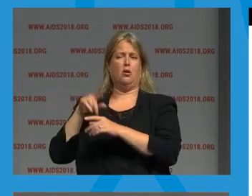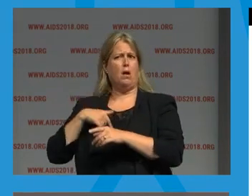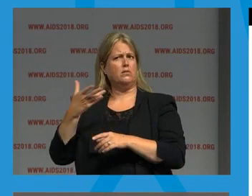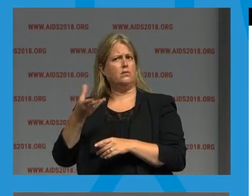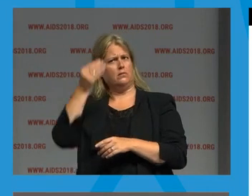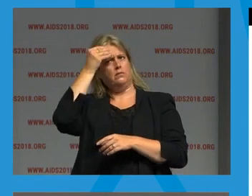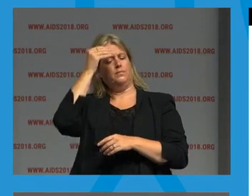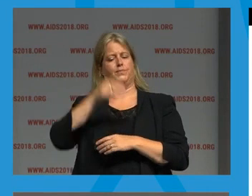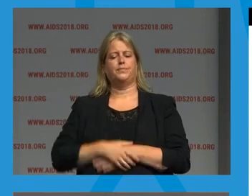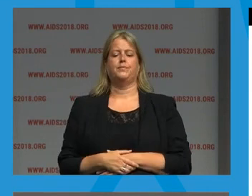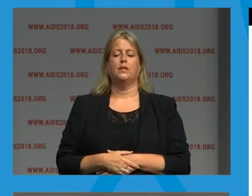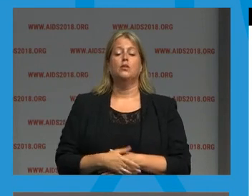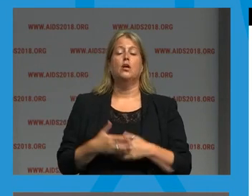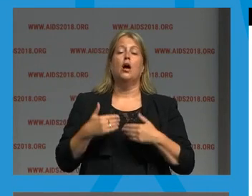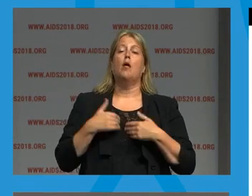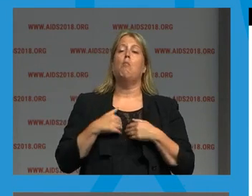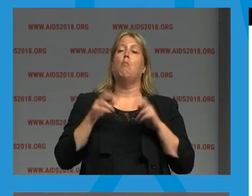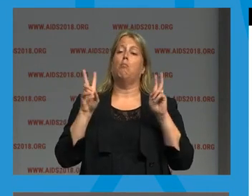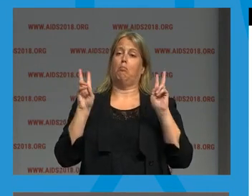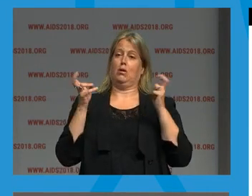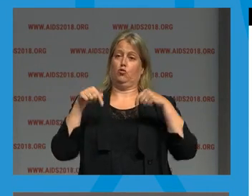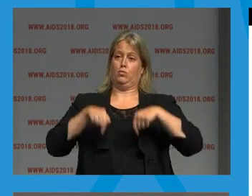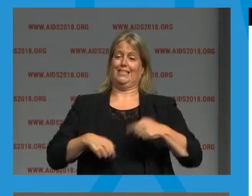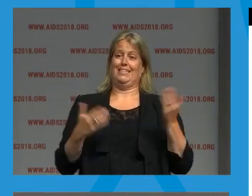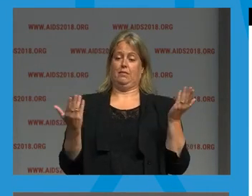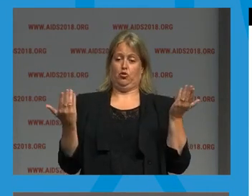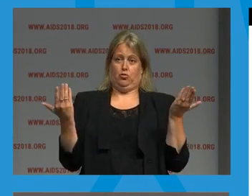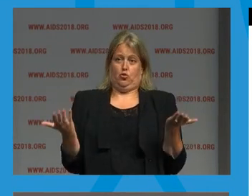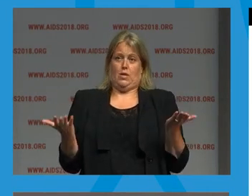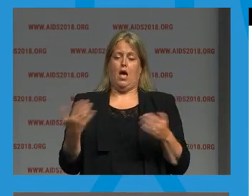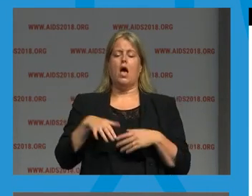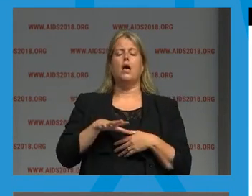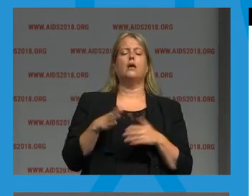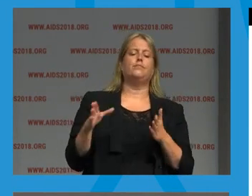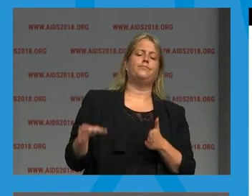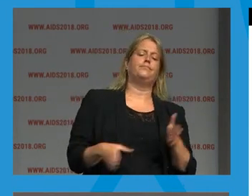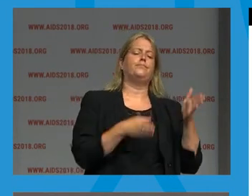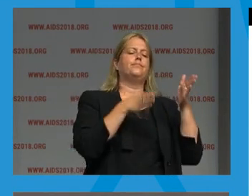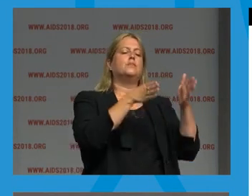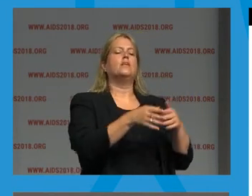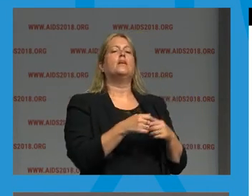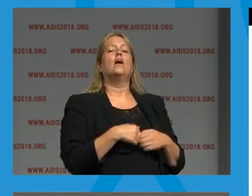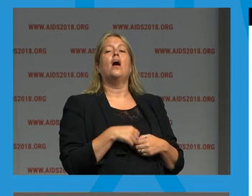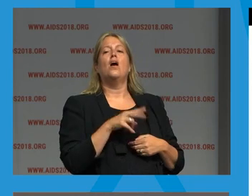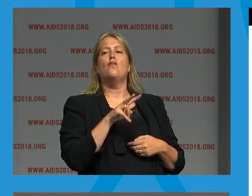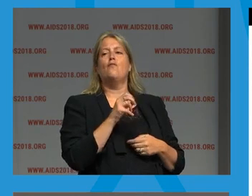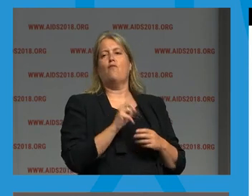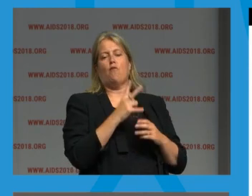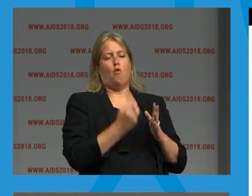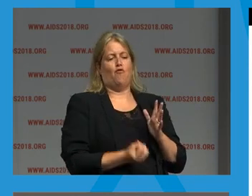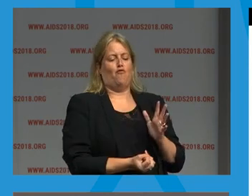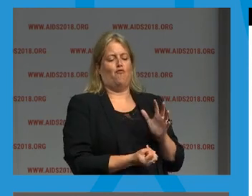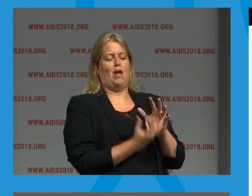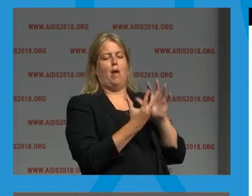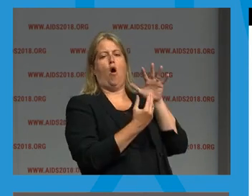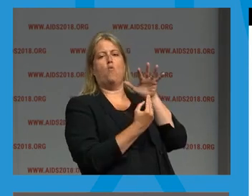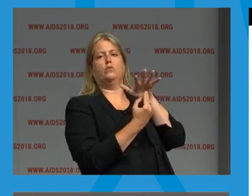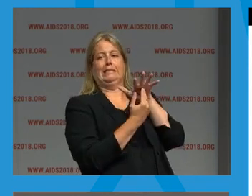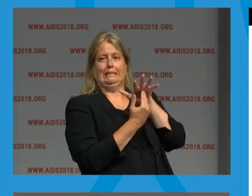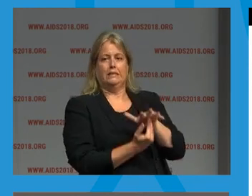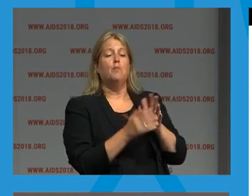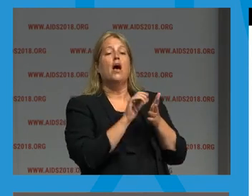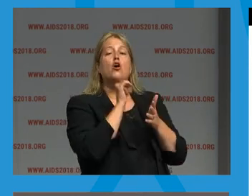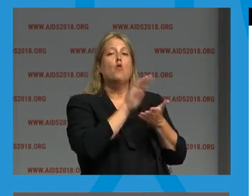subject of my discussion this afternoon, that is the control of viral rebound without eradication of